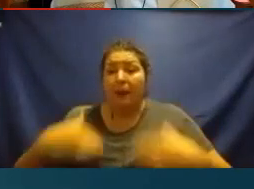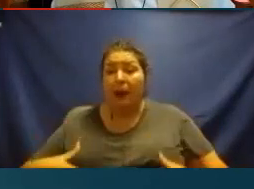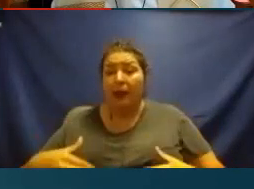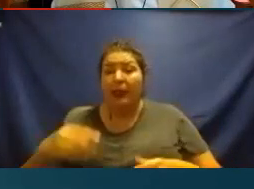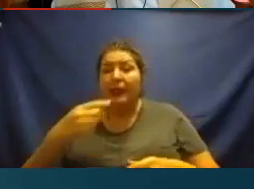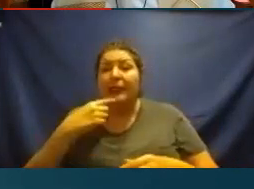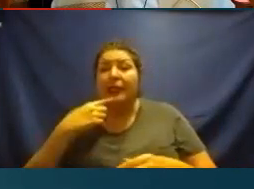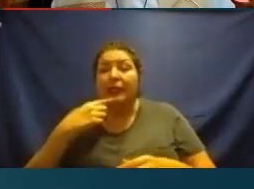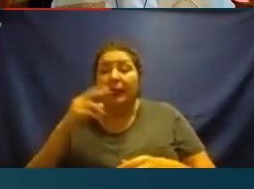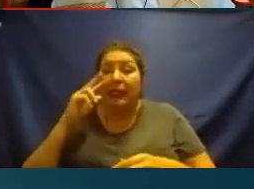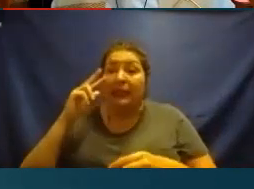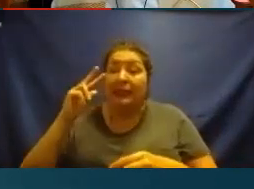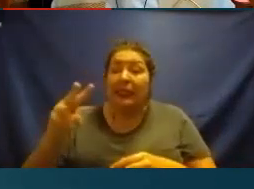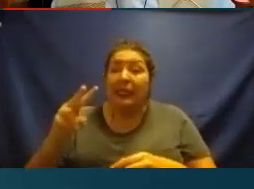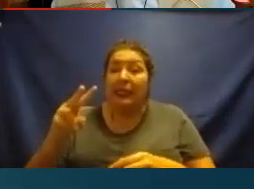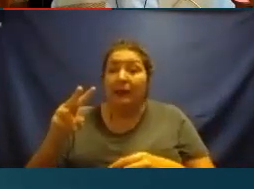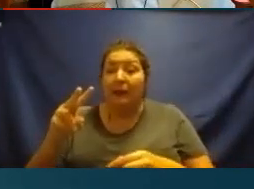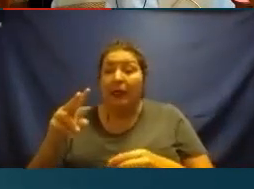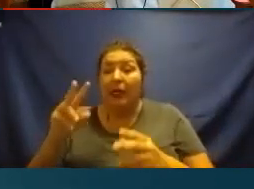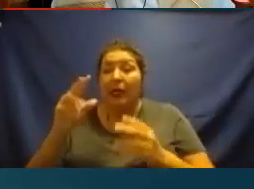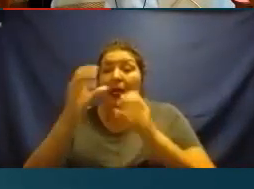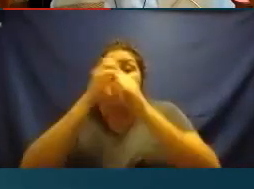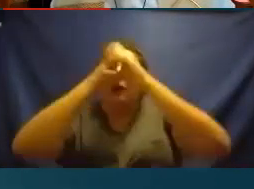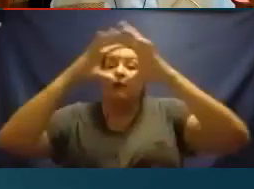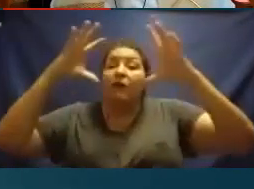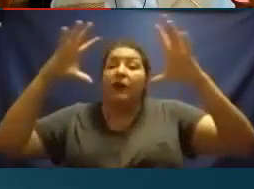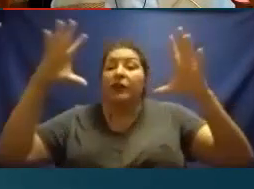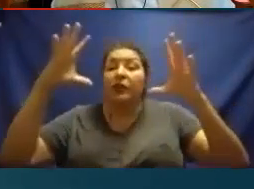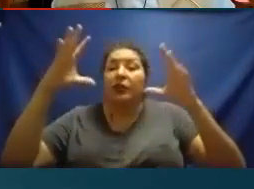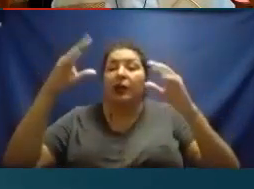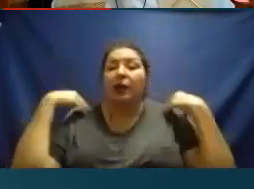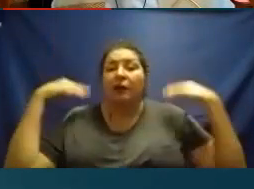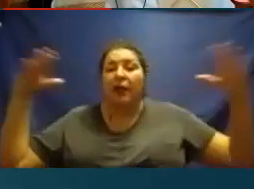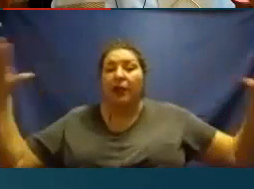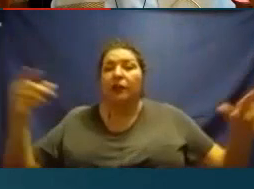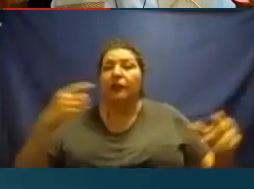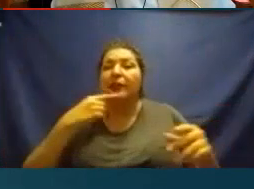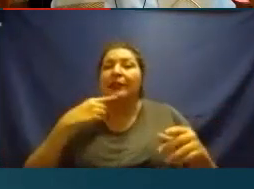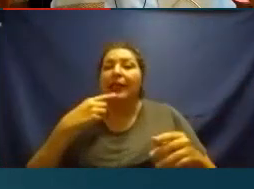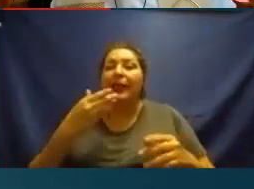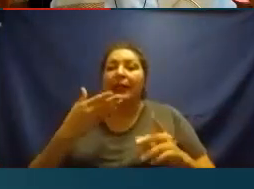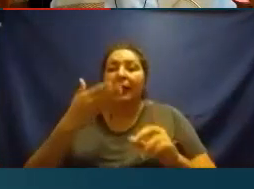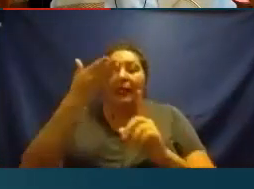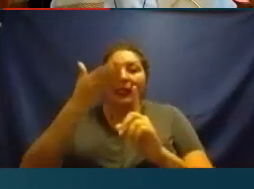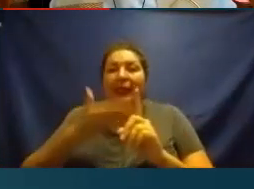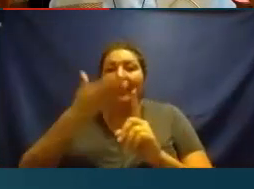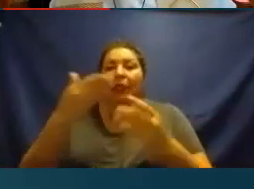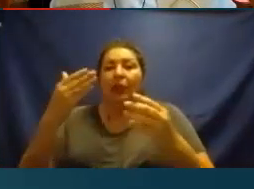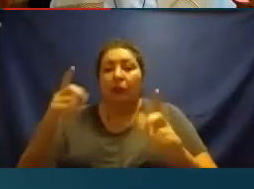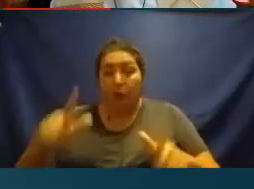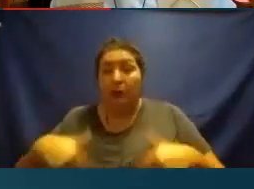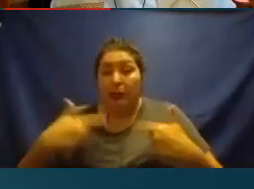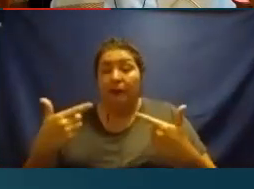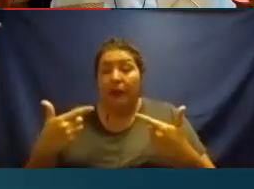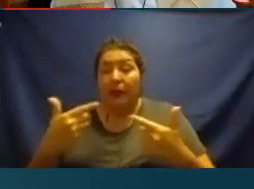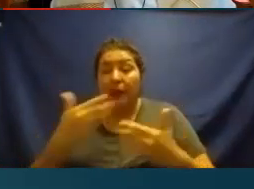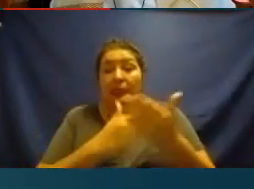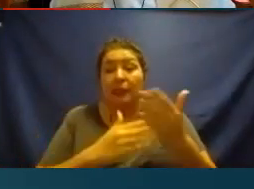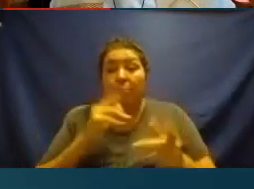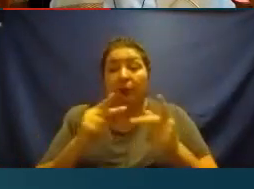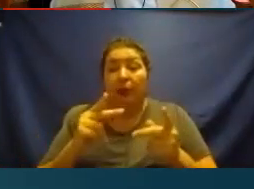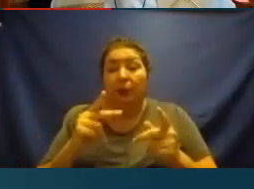had seen him in a vision of angels, who said that he was alive. Some of these who were with us went